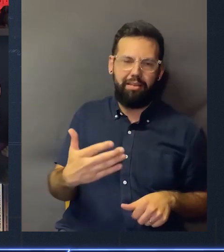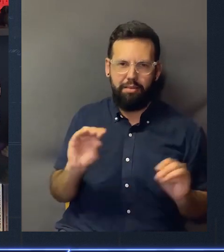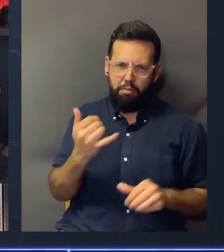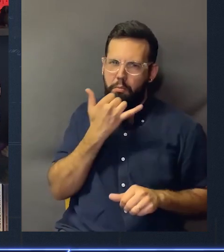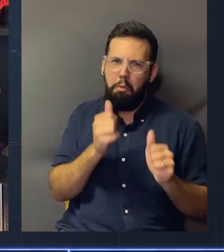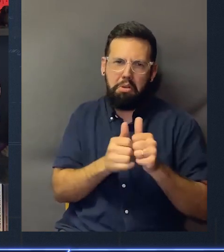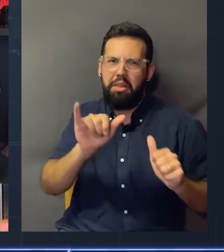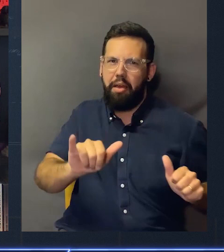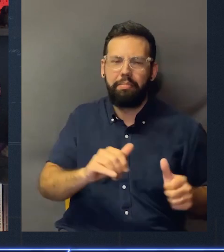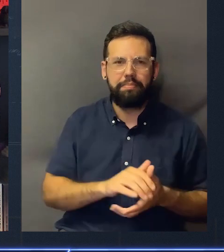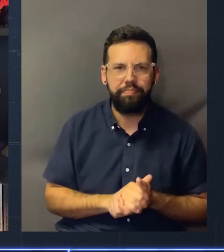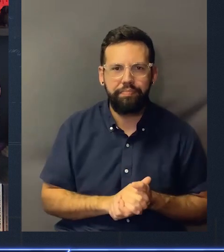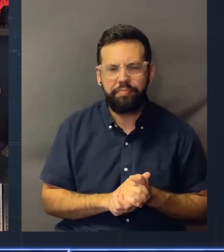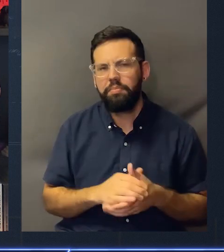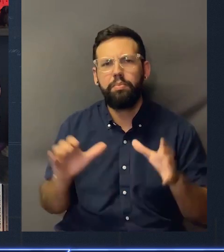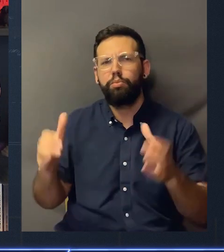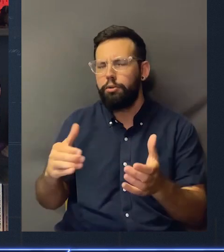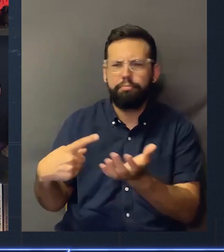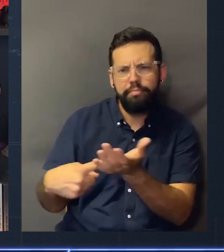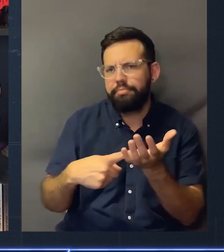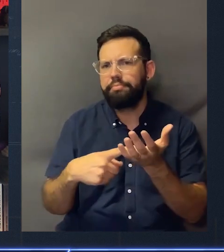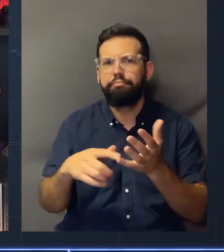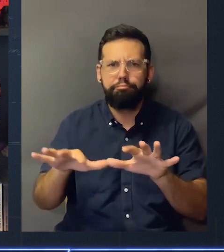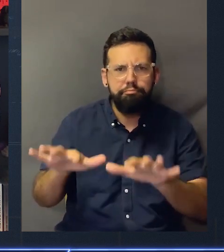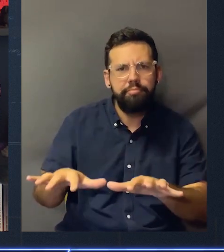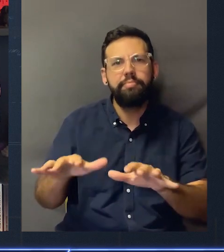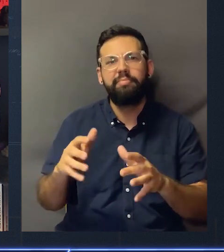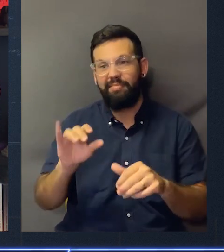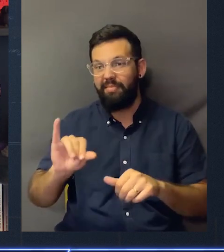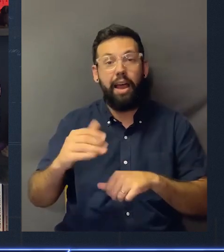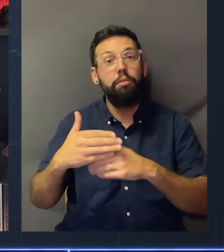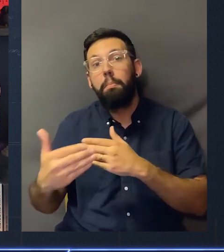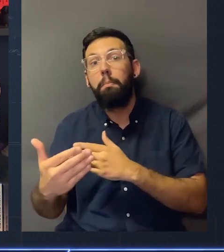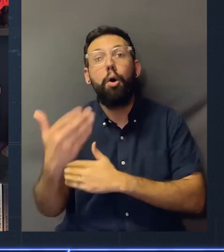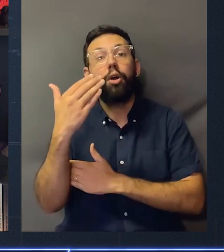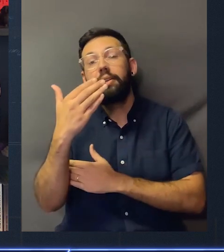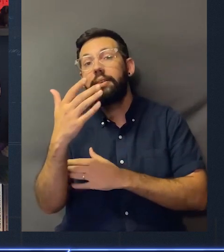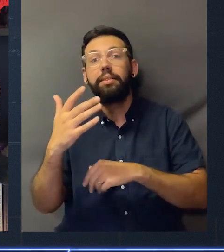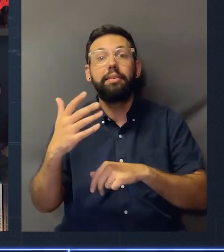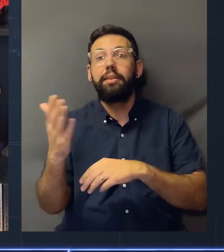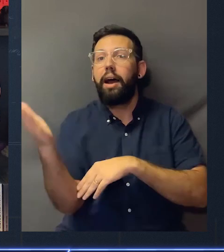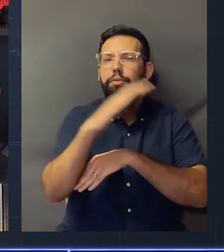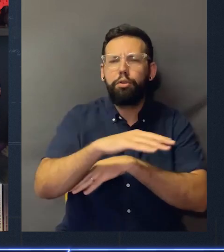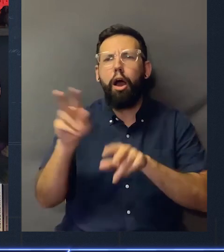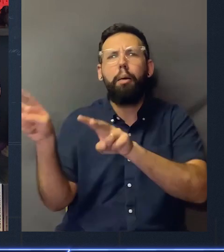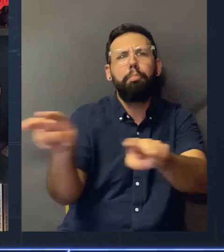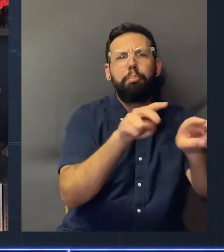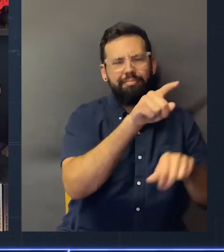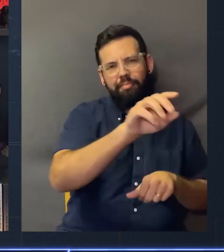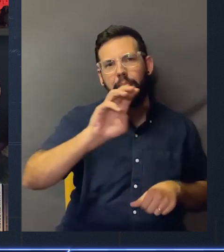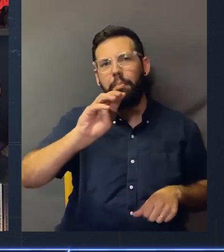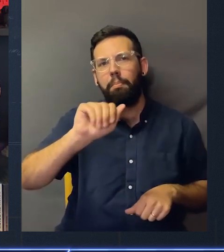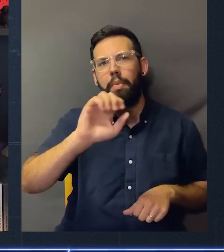that. We regroup a bit. We spend the rest of the morning, the early afternoon, seeing all of Machu